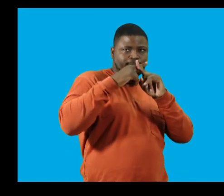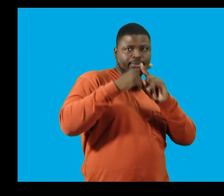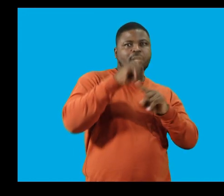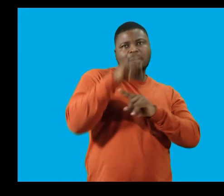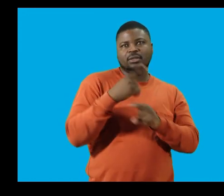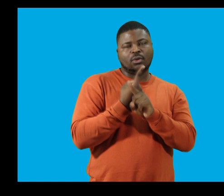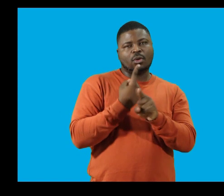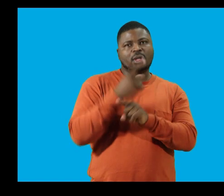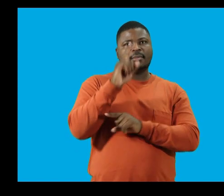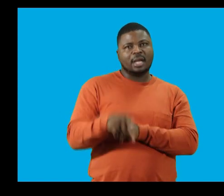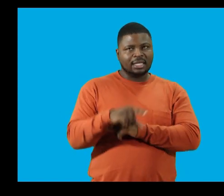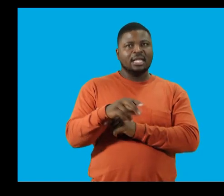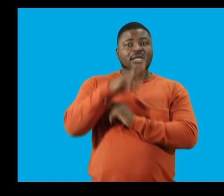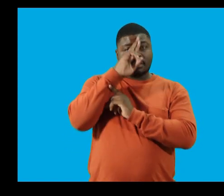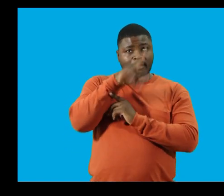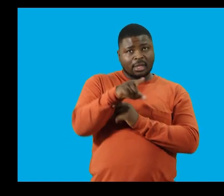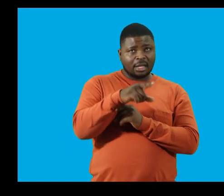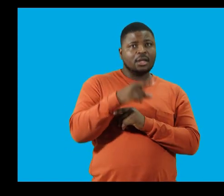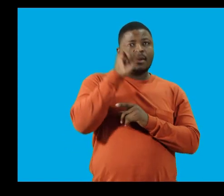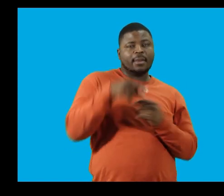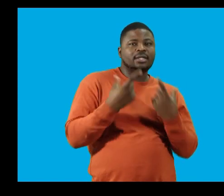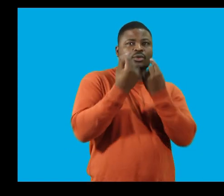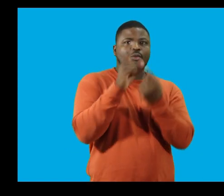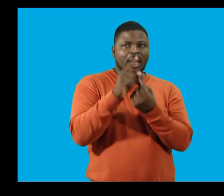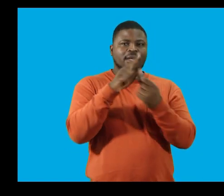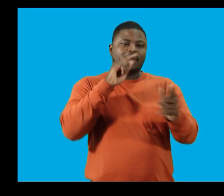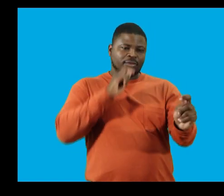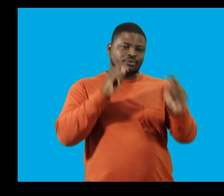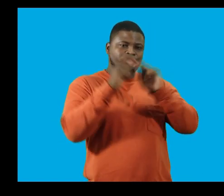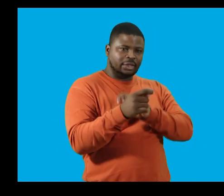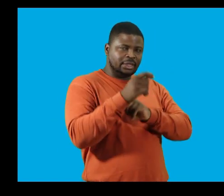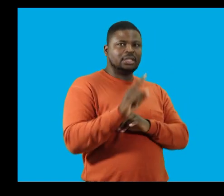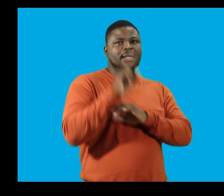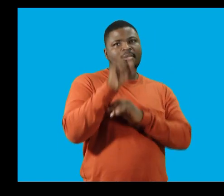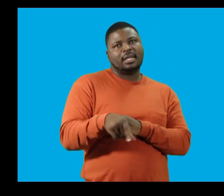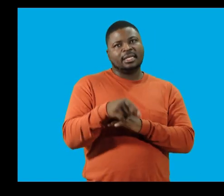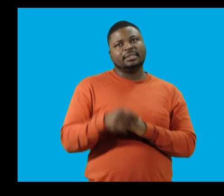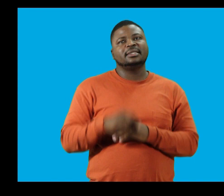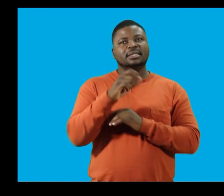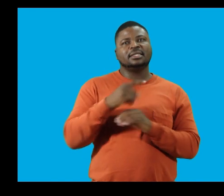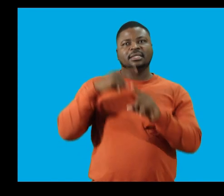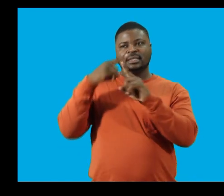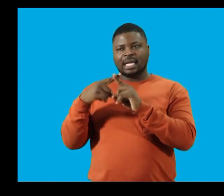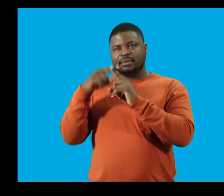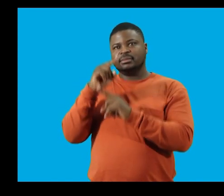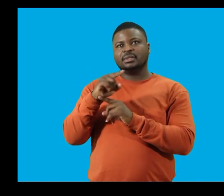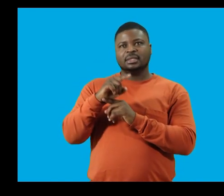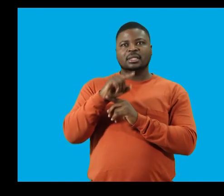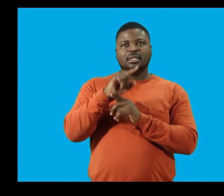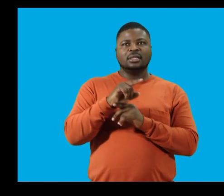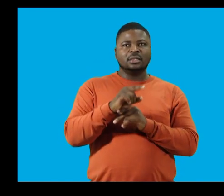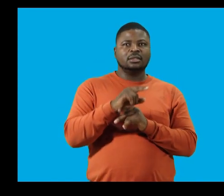do we need to do here? The only thing you need to do is you need to substitute. That will be 2